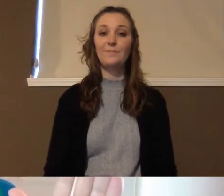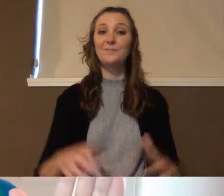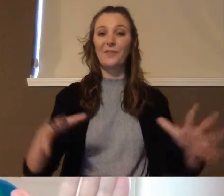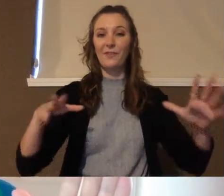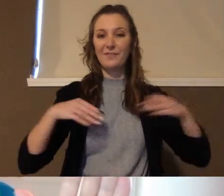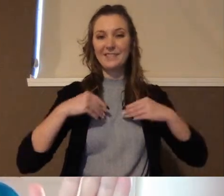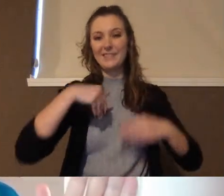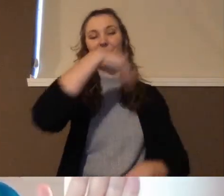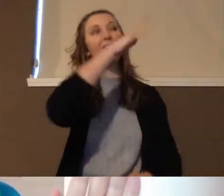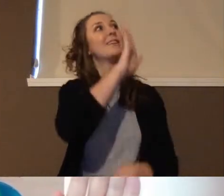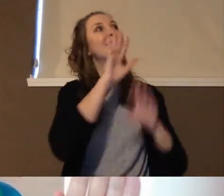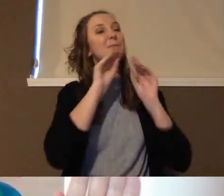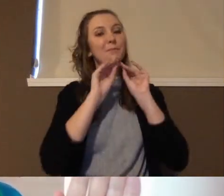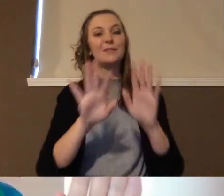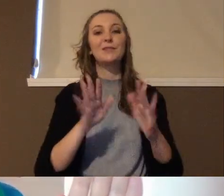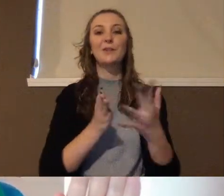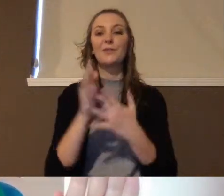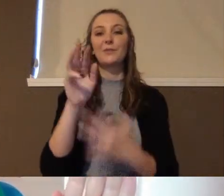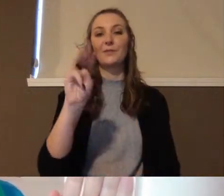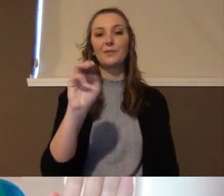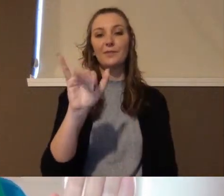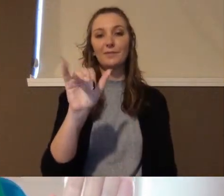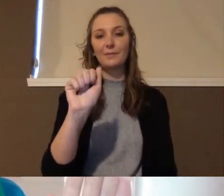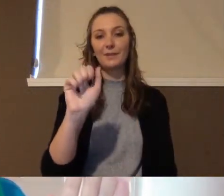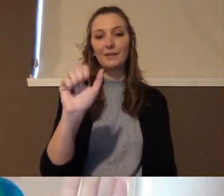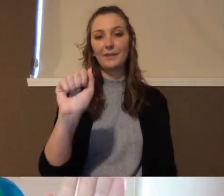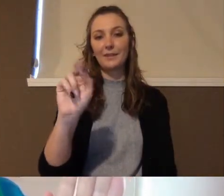Receive God's blessing from her servant, Maya Angelou.